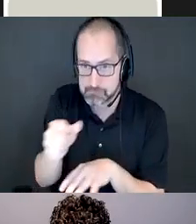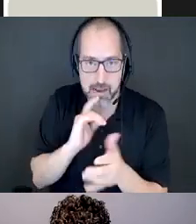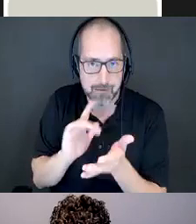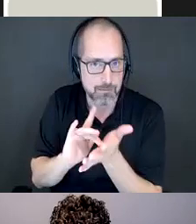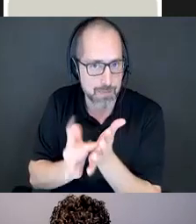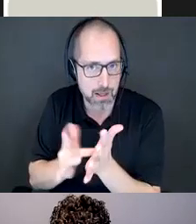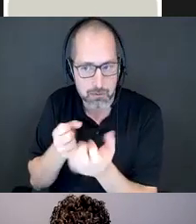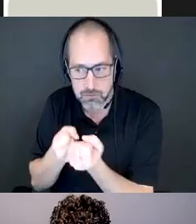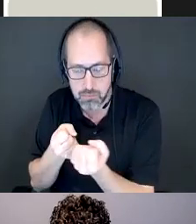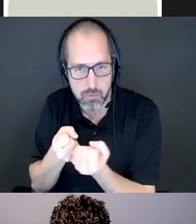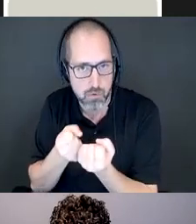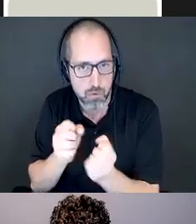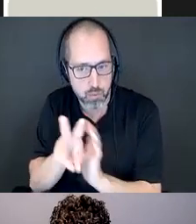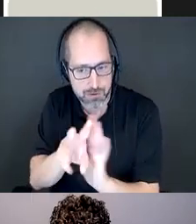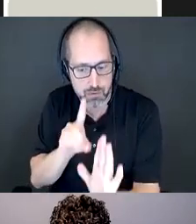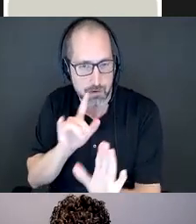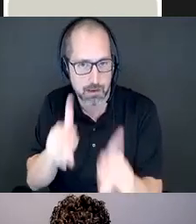withdrawal for the person.